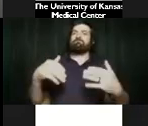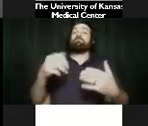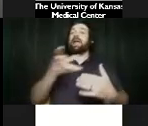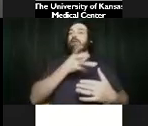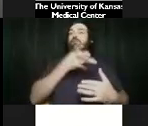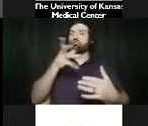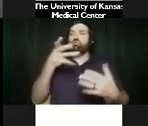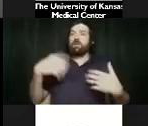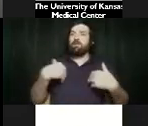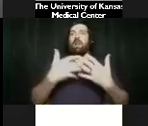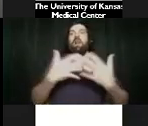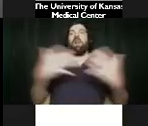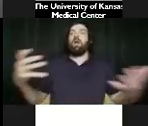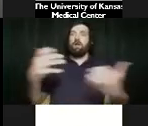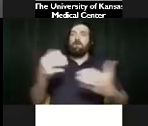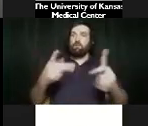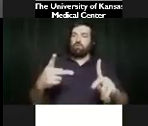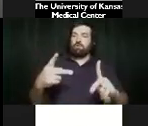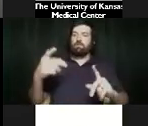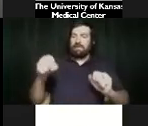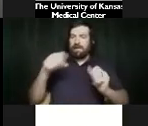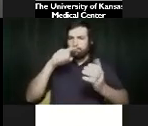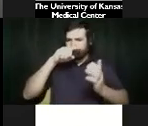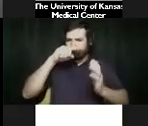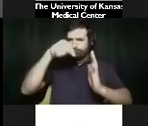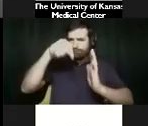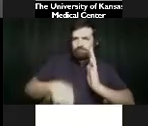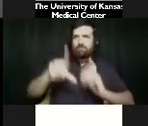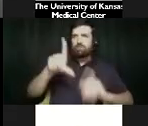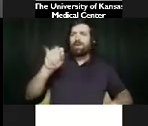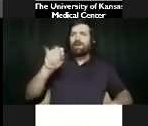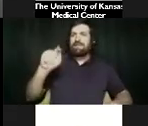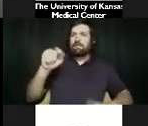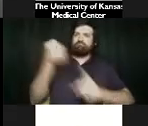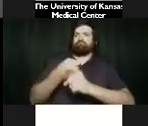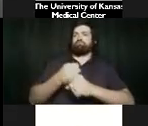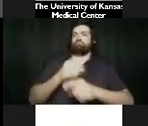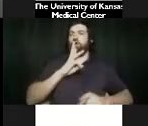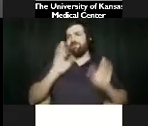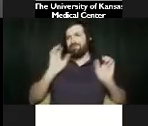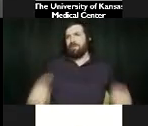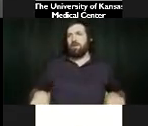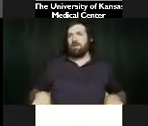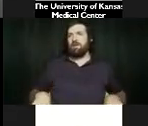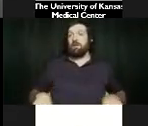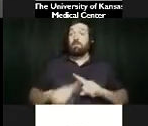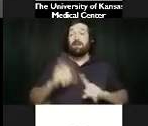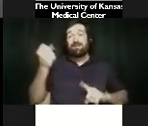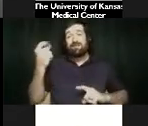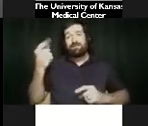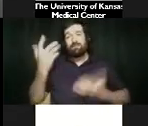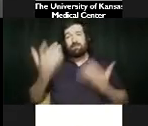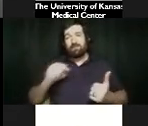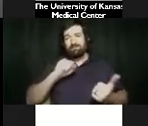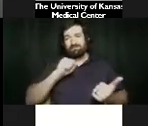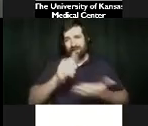agriculturally. You can take a spade and dig down 20 feet and hit water anywhere in the nation. But that water may be contaminated. And